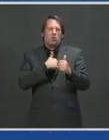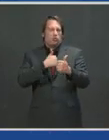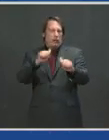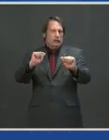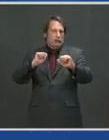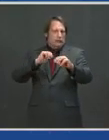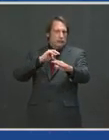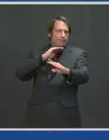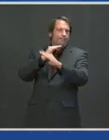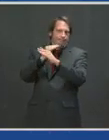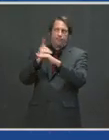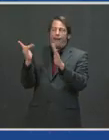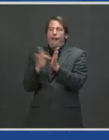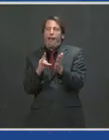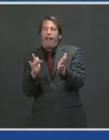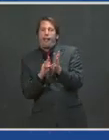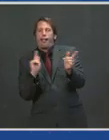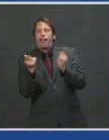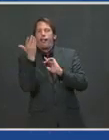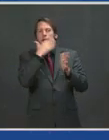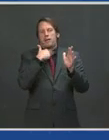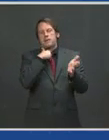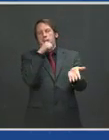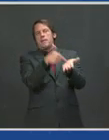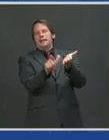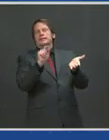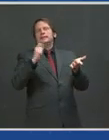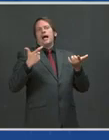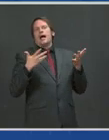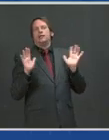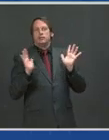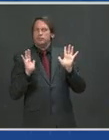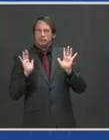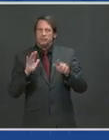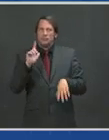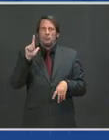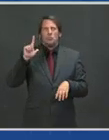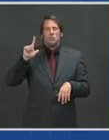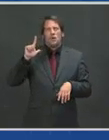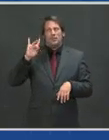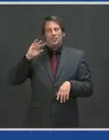Not fleece them. 28%.